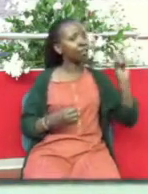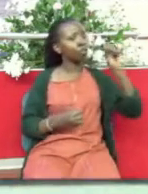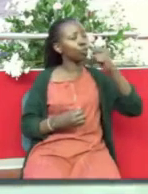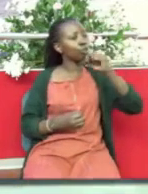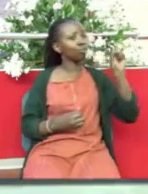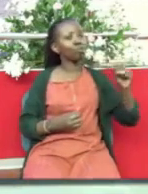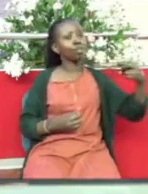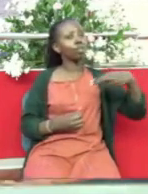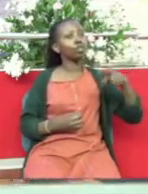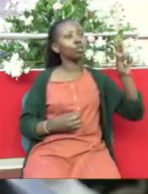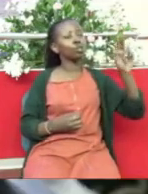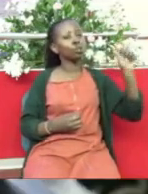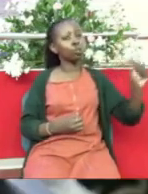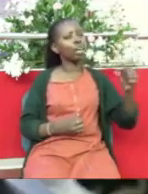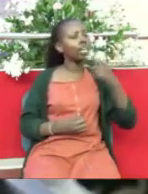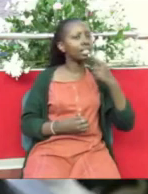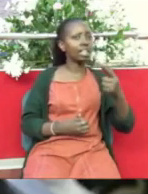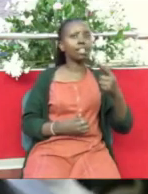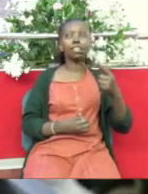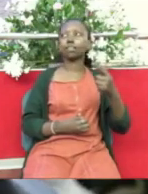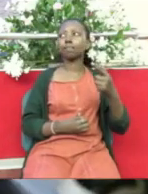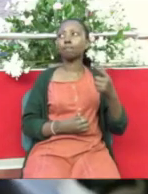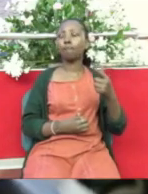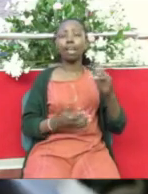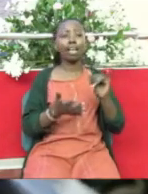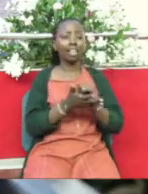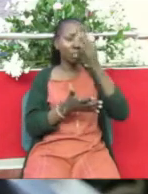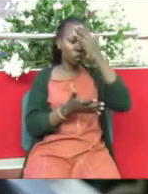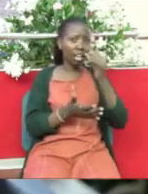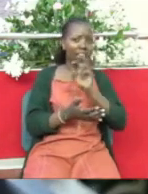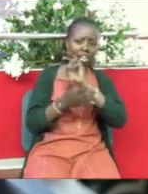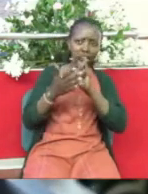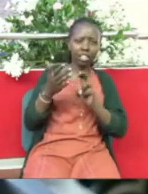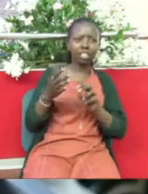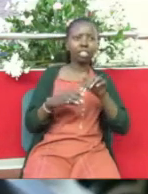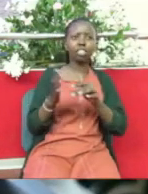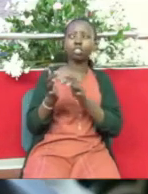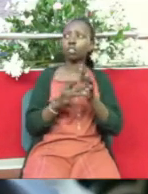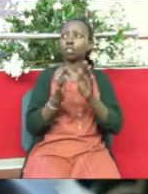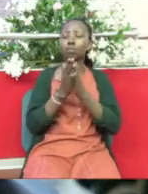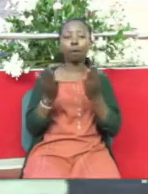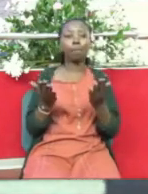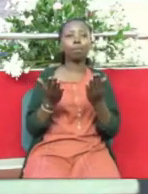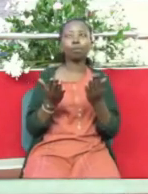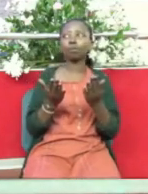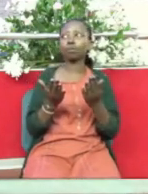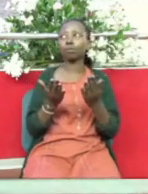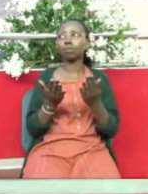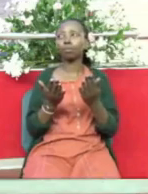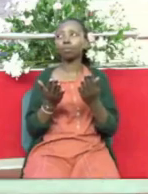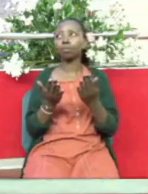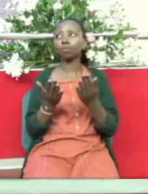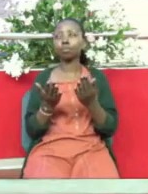Na hivyo basi Bwana wanaangalia na anaingilia hali. And that's what we read in Zechariah chapter 4 verse 6. Na hilo ndilo tunalosoma kwenye kitabu